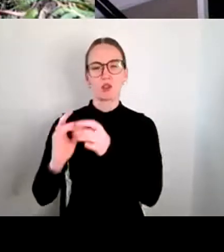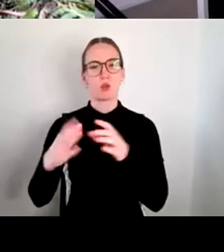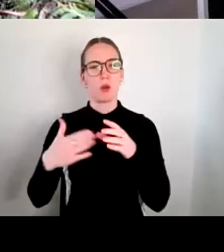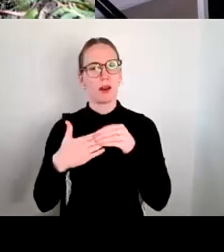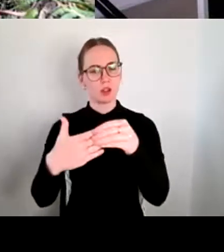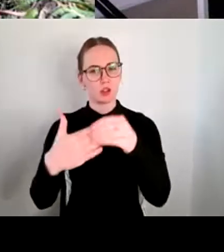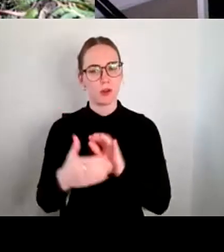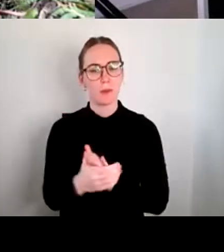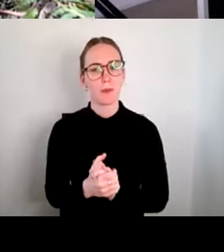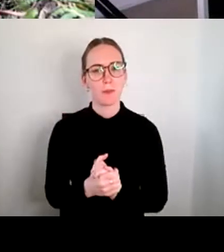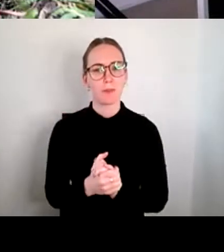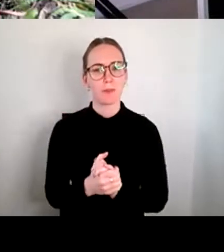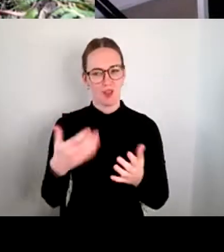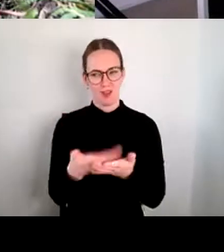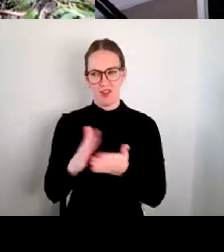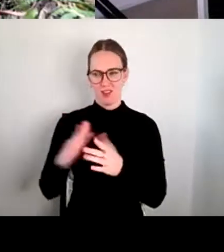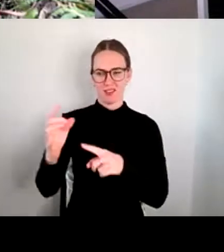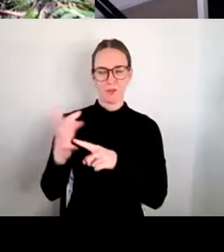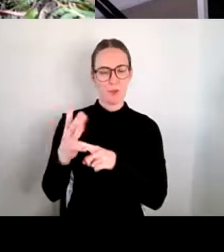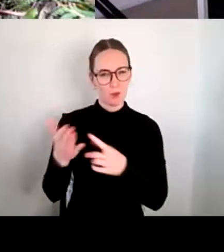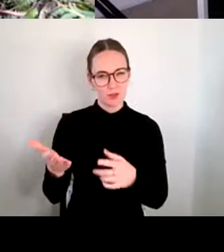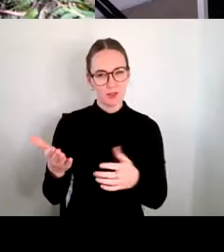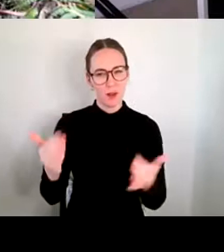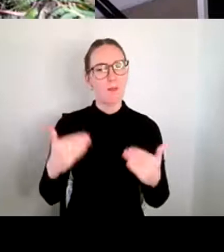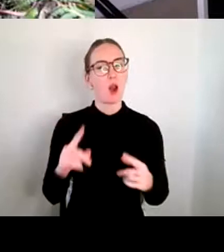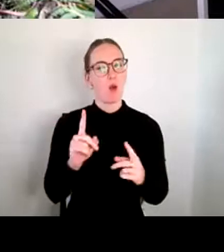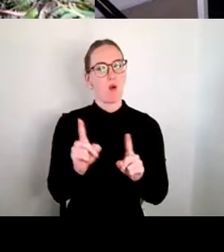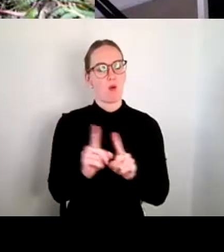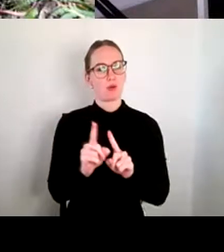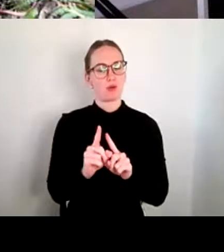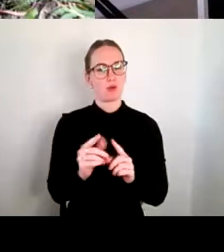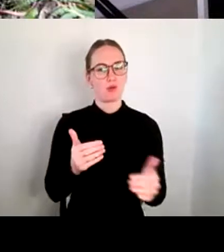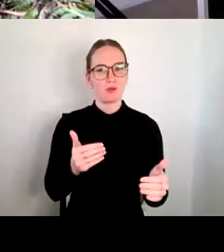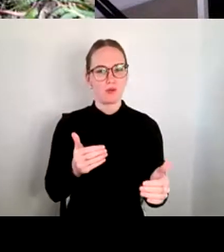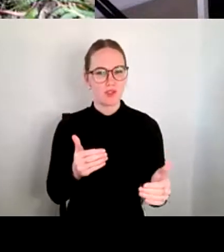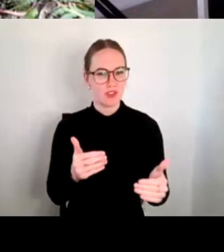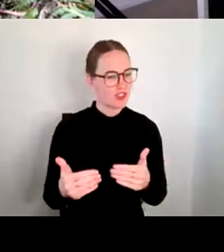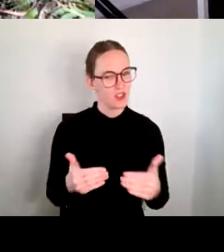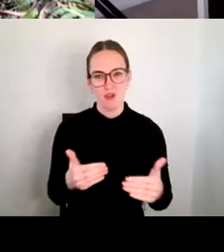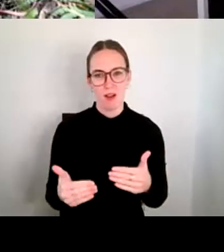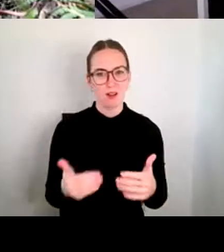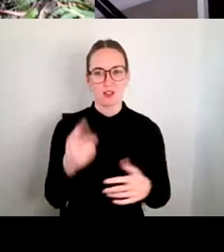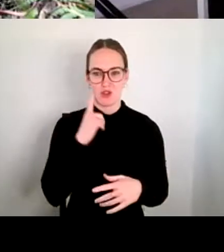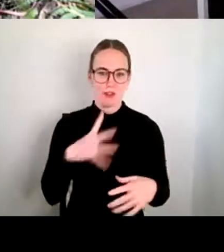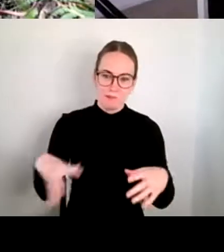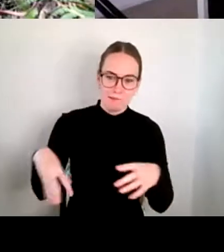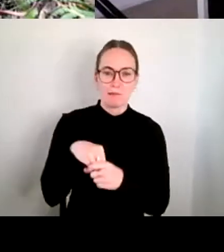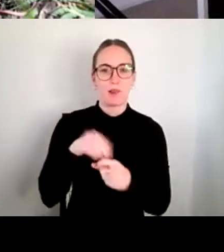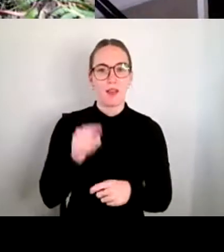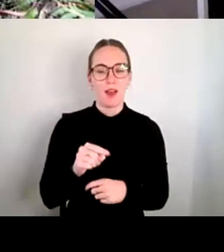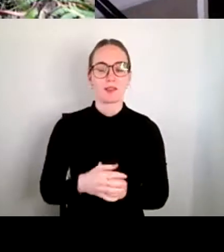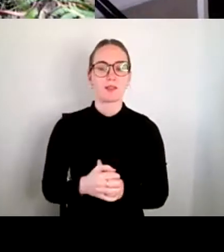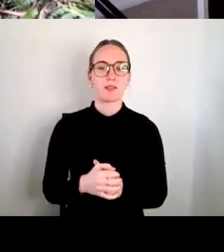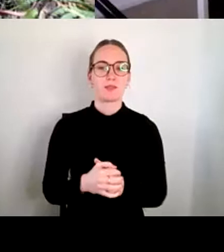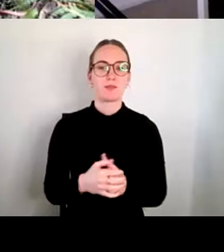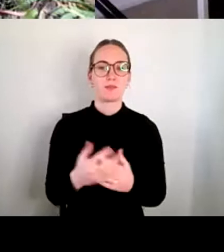the importance of that, and also the struggle to kind of implement that. Do you have any